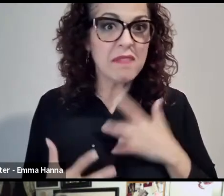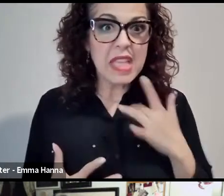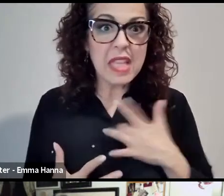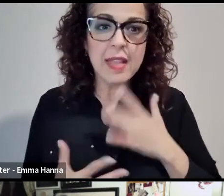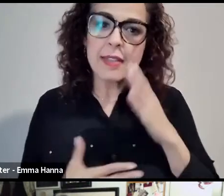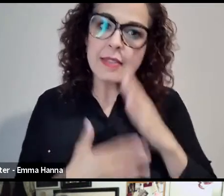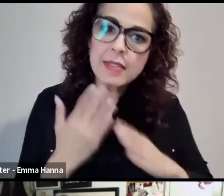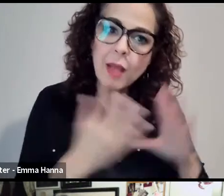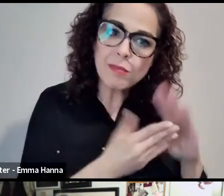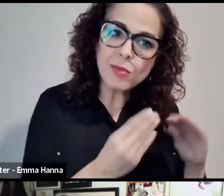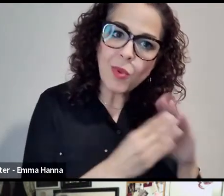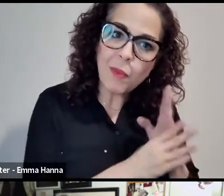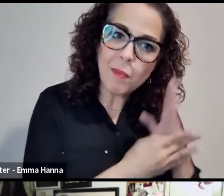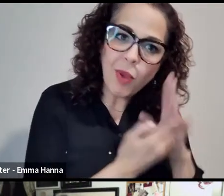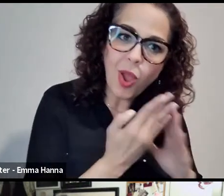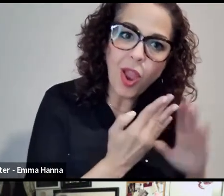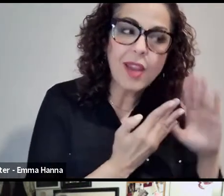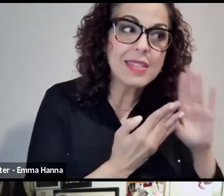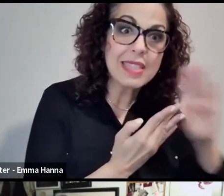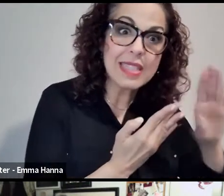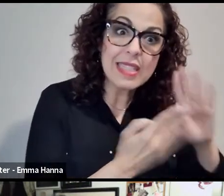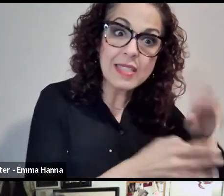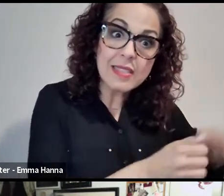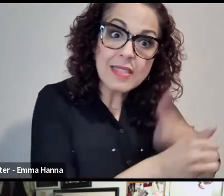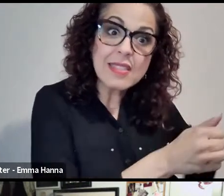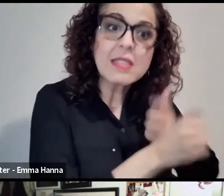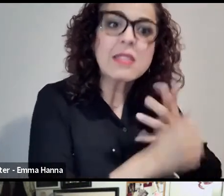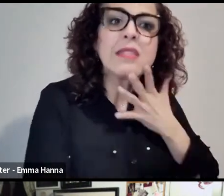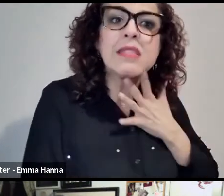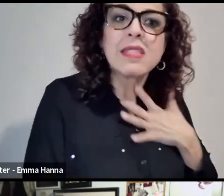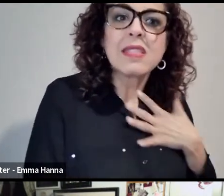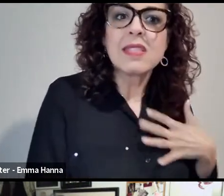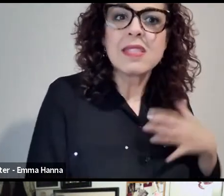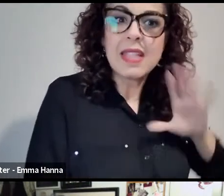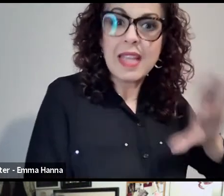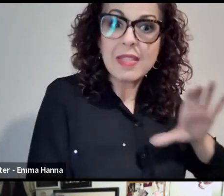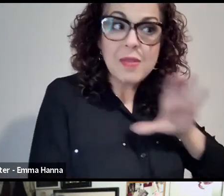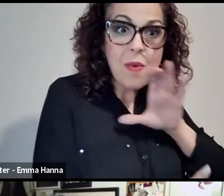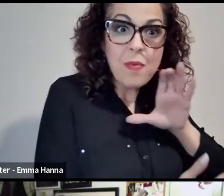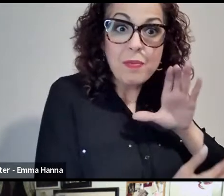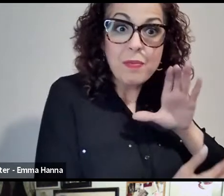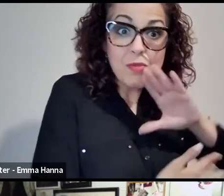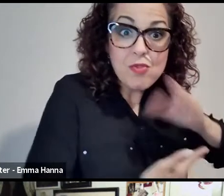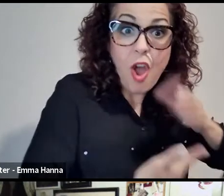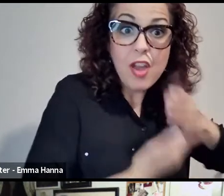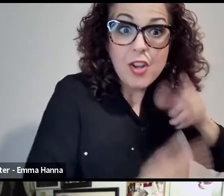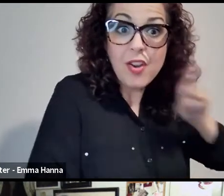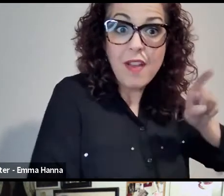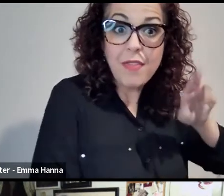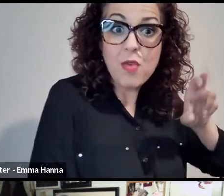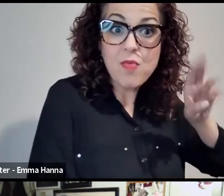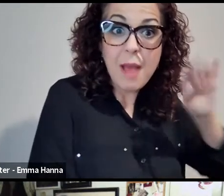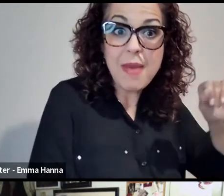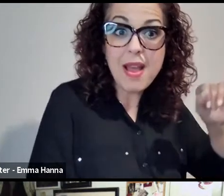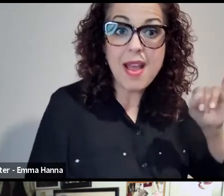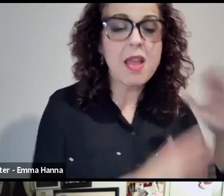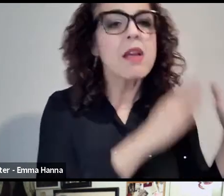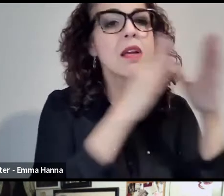starting to lust for the rabbi's daughter. In some versions, it wants to be incorporated